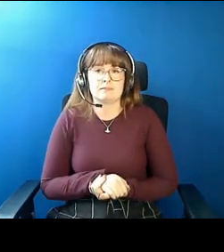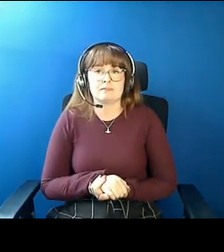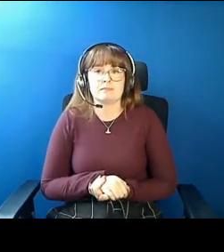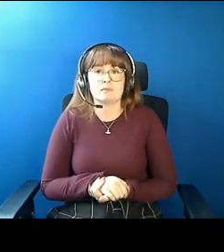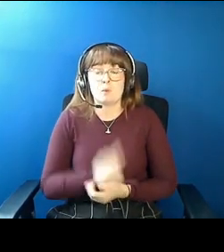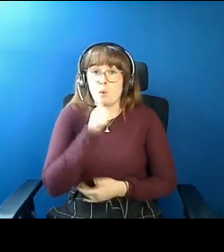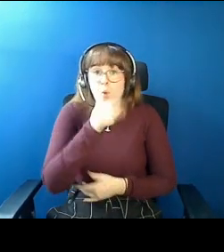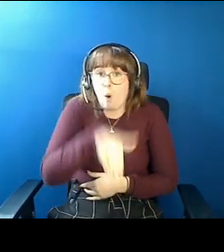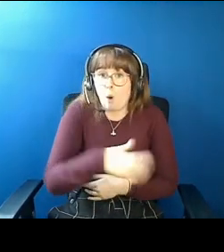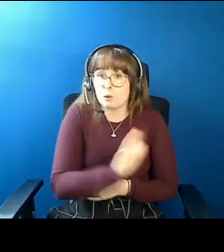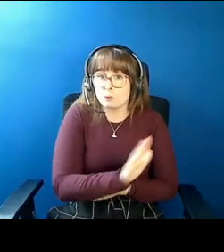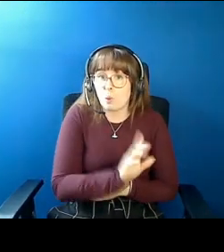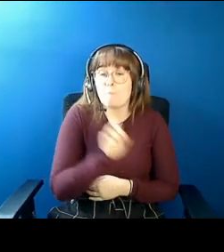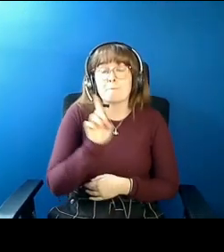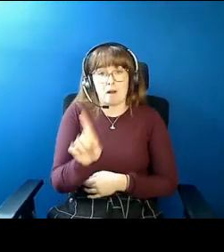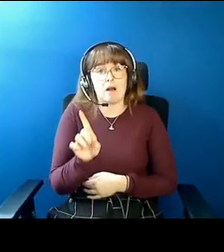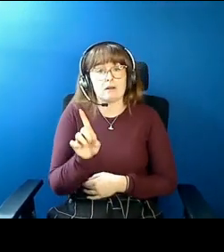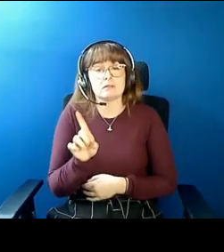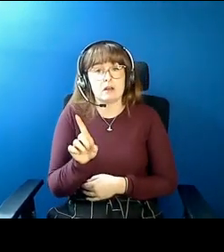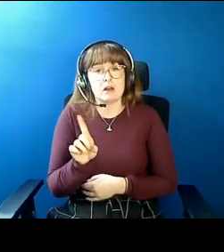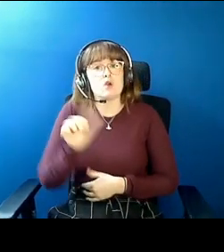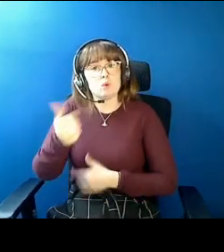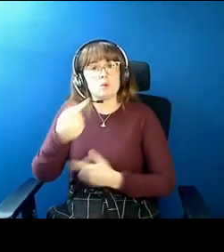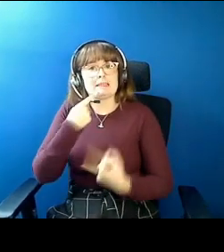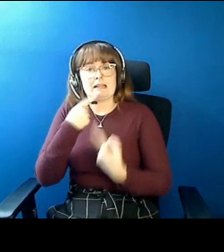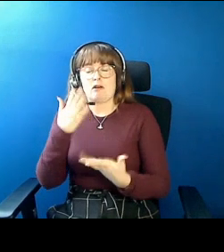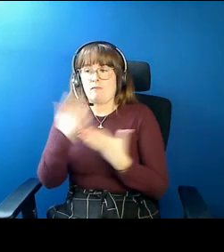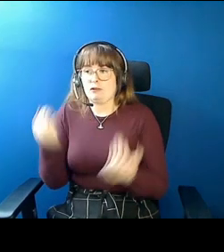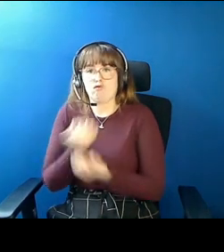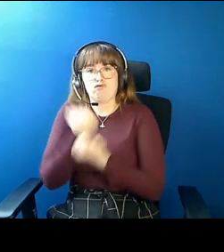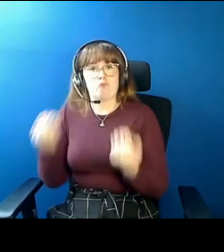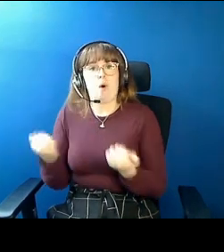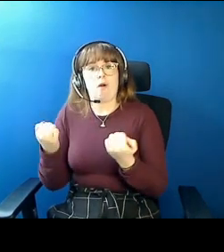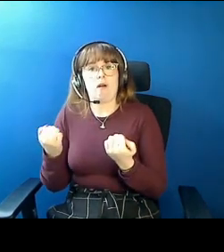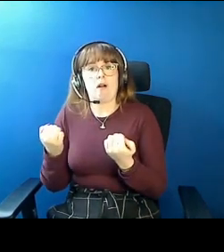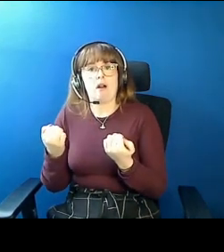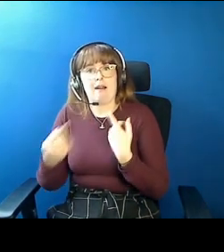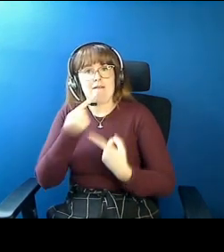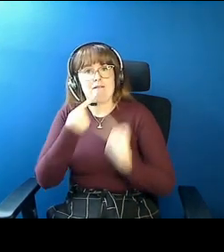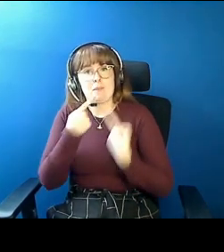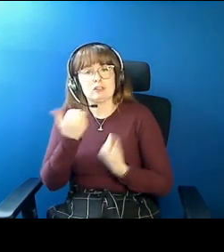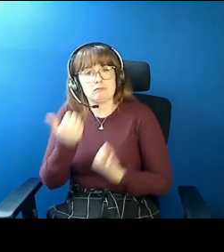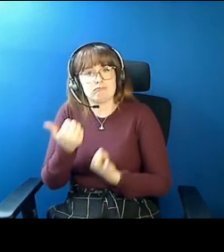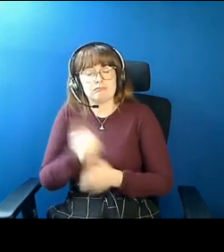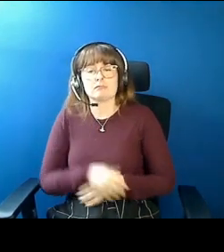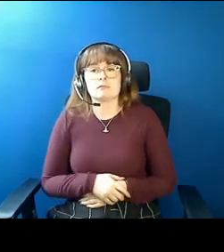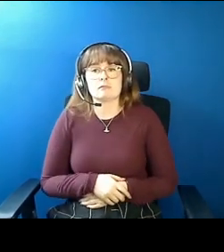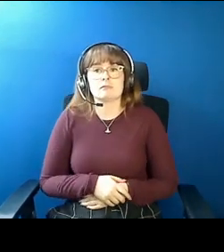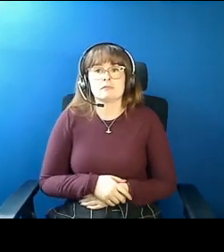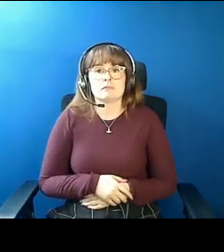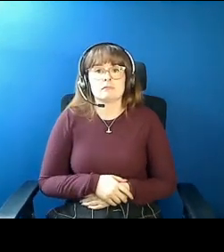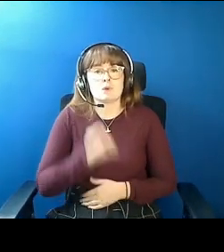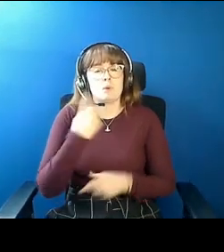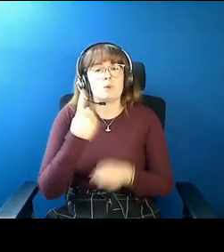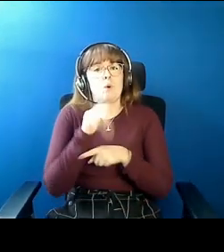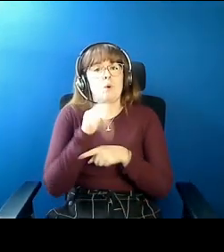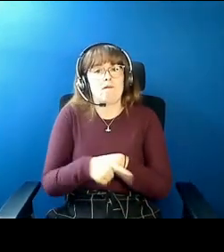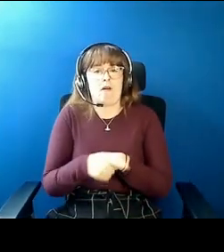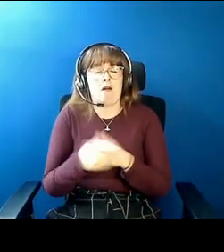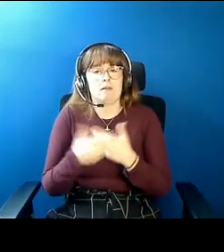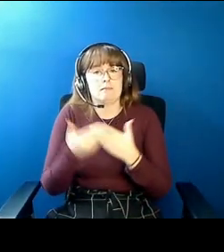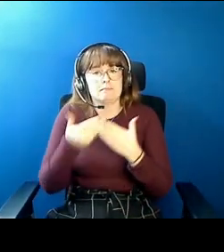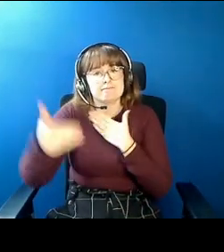them, but having good data is a very strong place to start. And I'm going to move on and talk about that a little bit more.